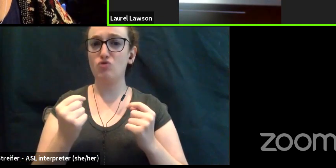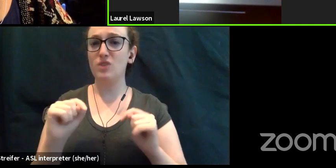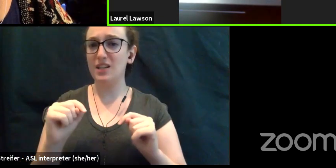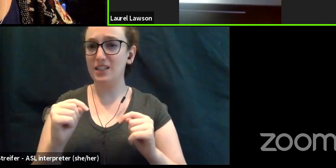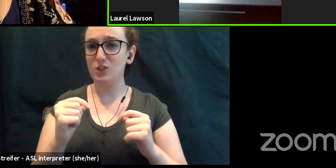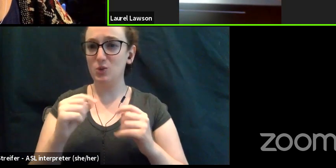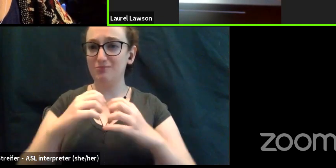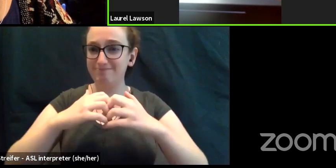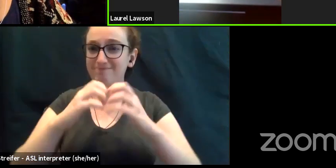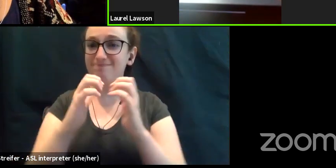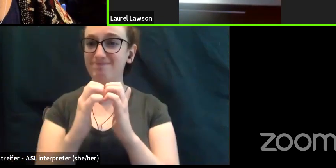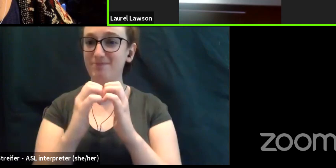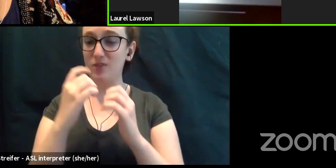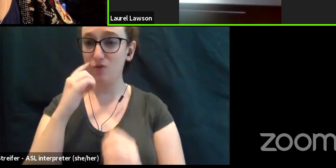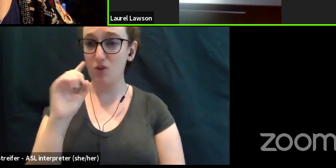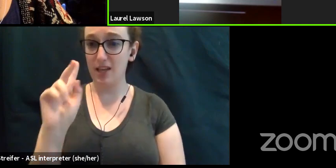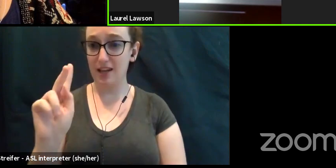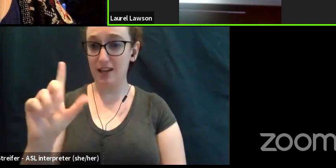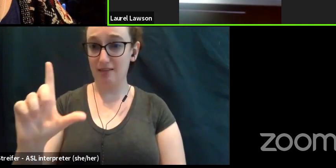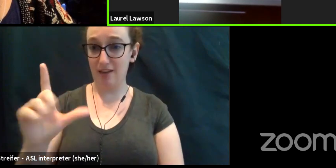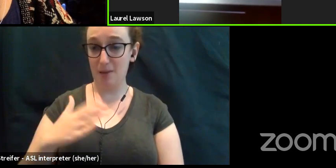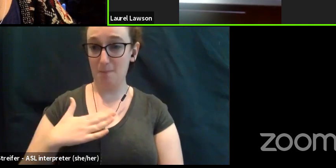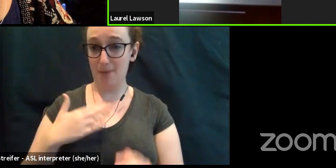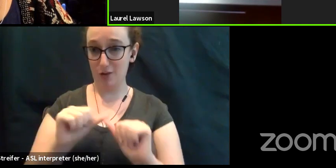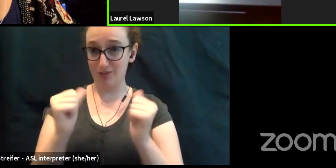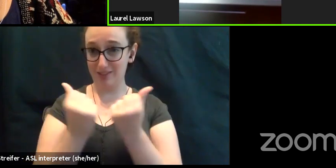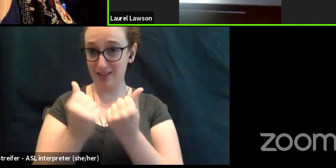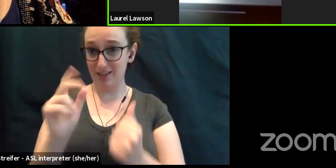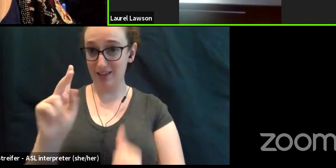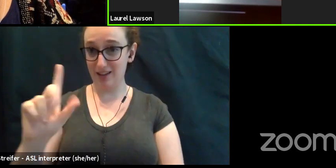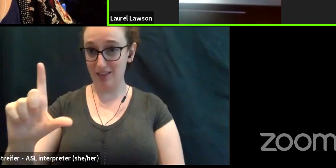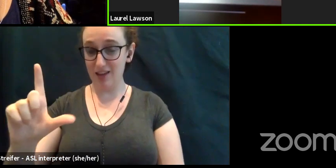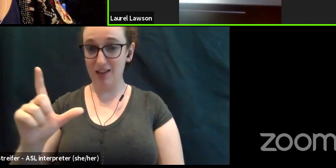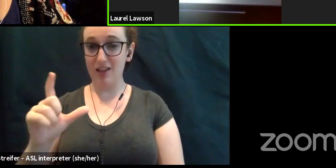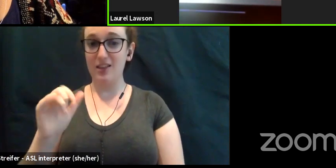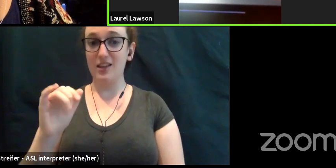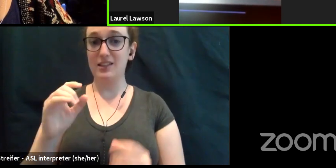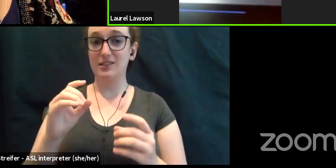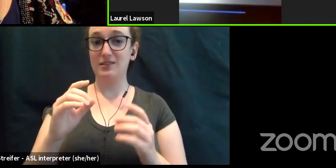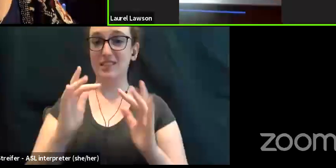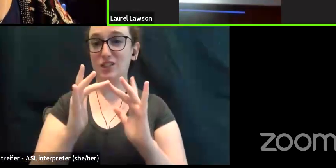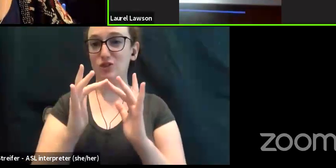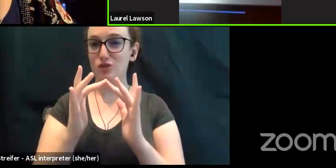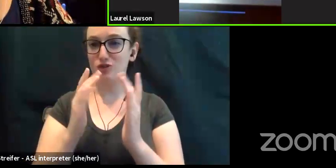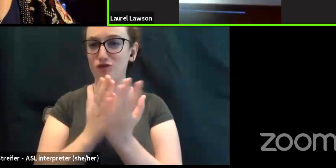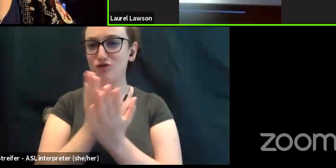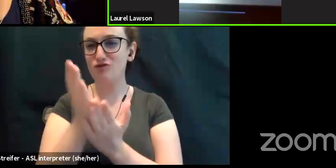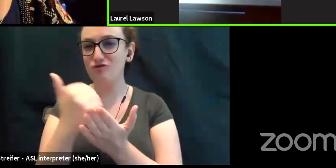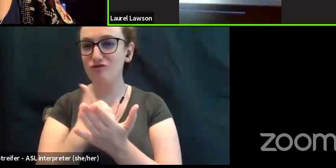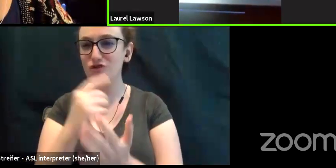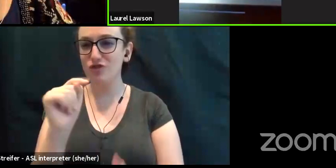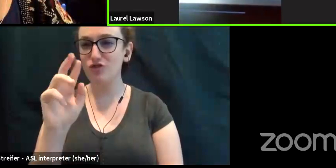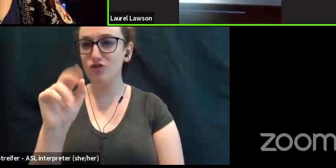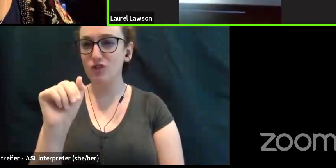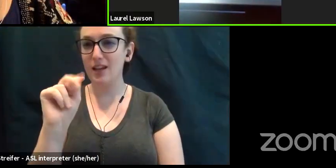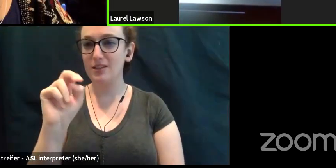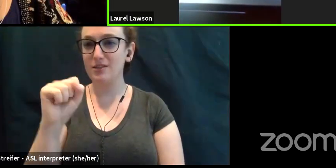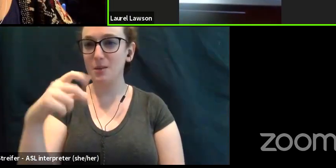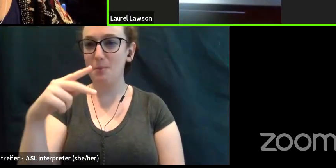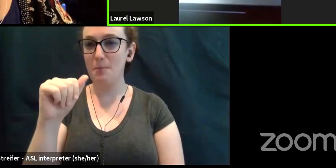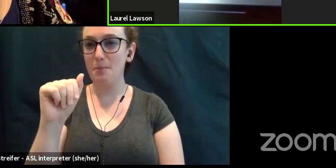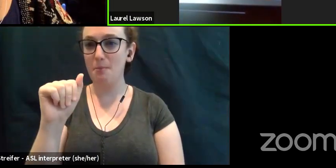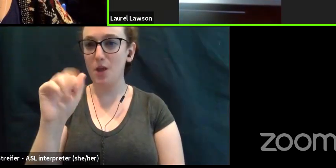pioneer in Kinetic Light is a digital transparency in live